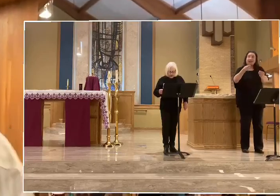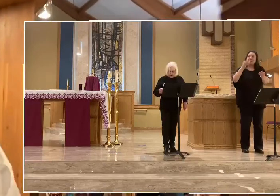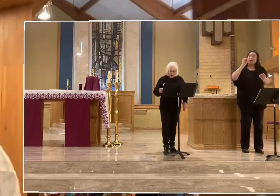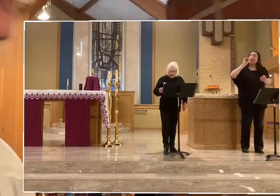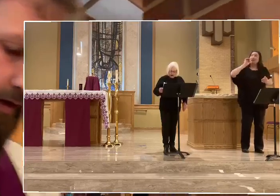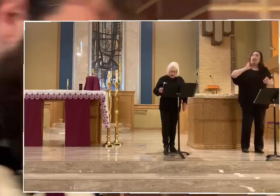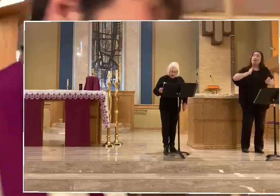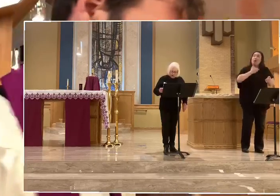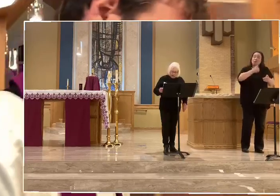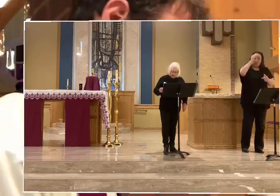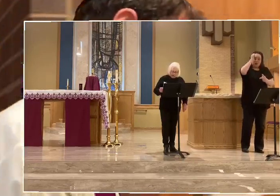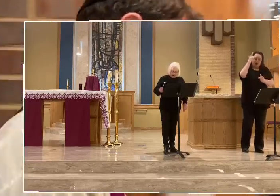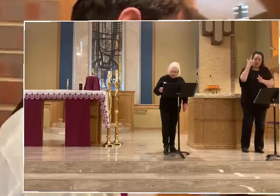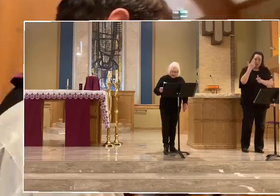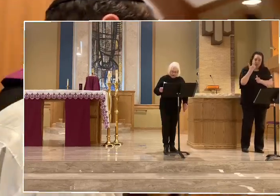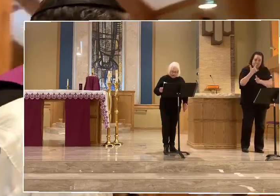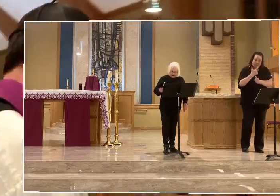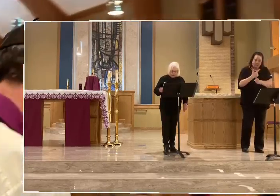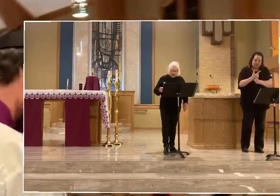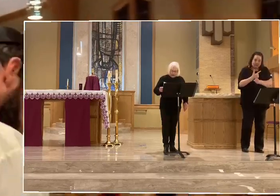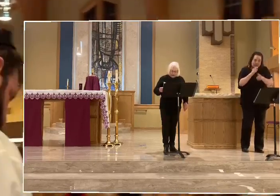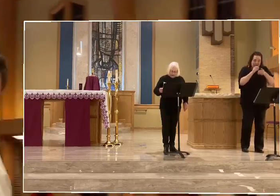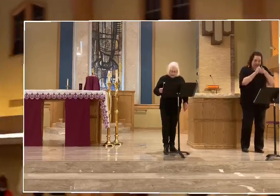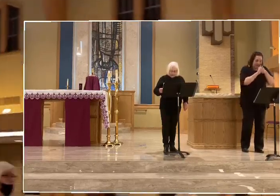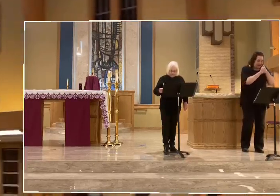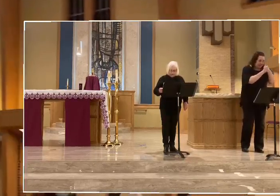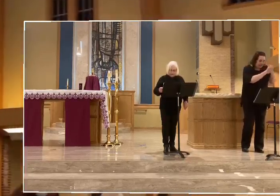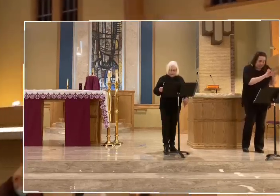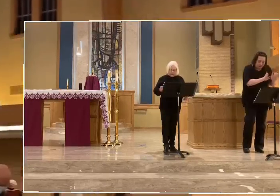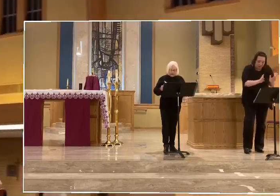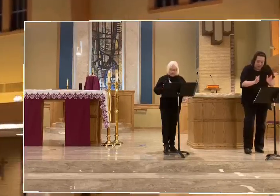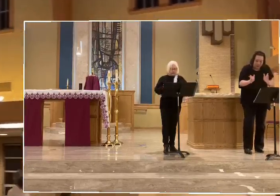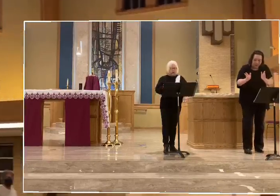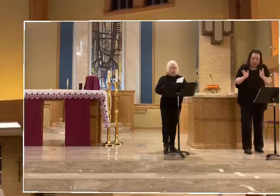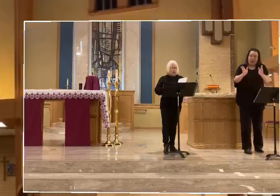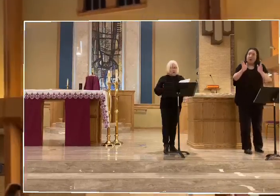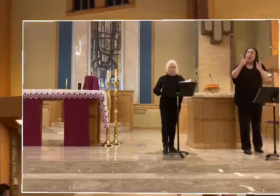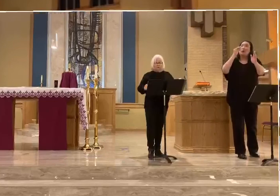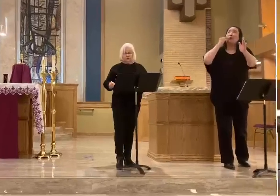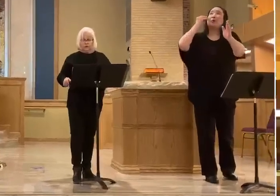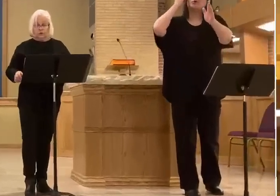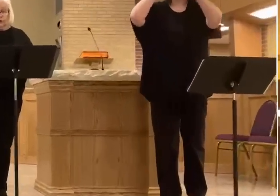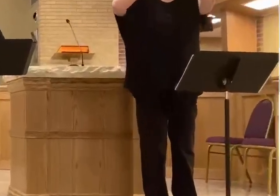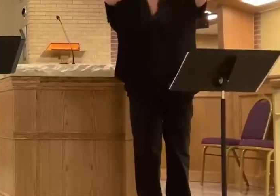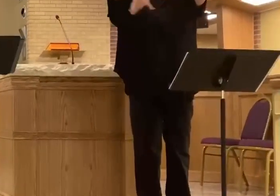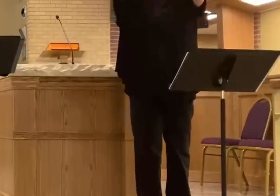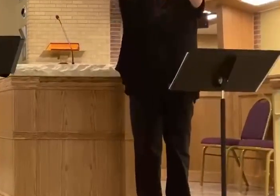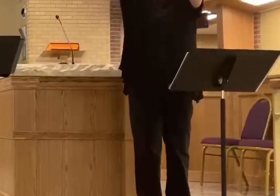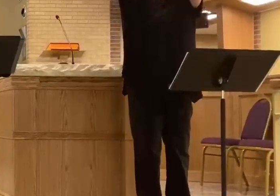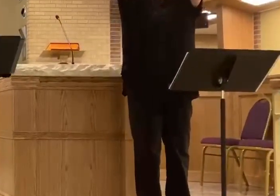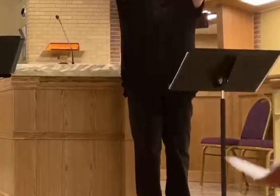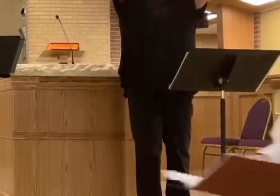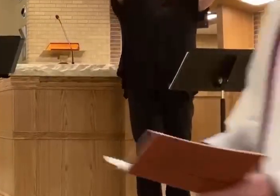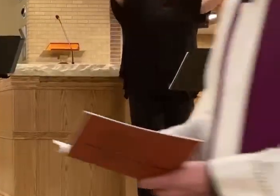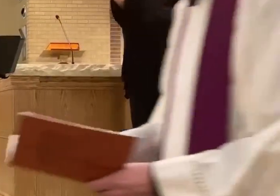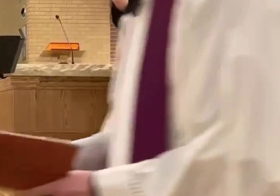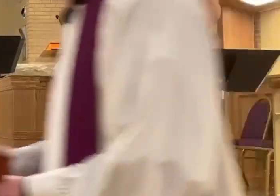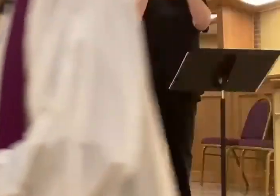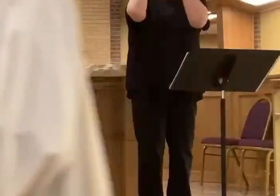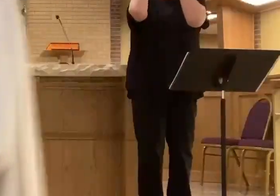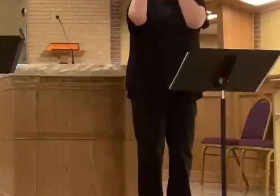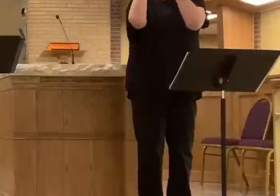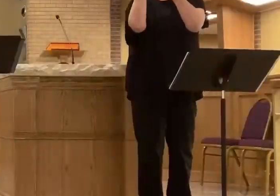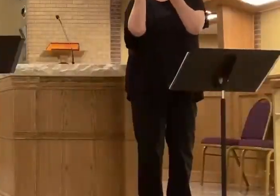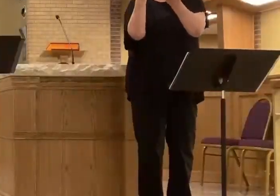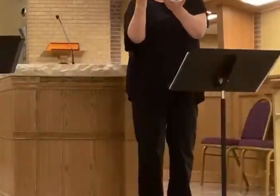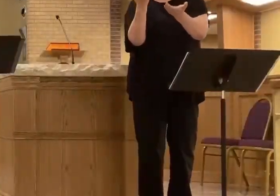and in our brother. Lead us home to heaven with